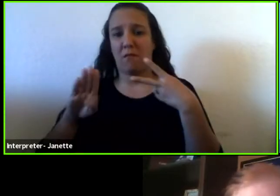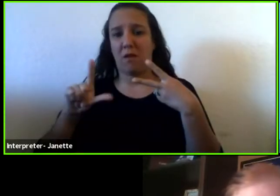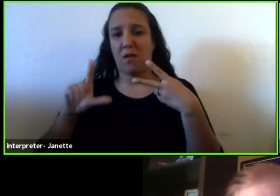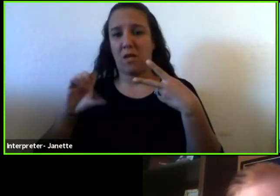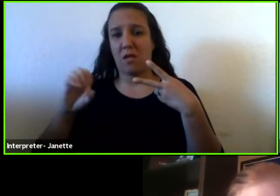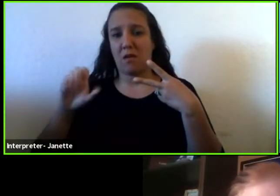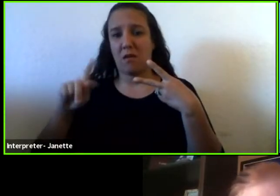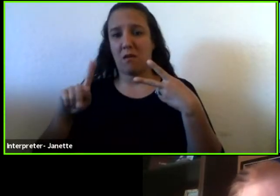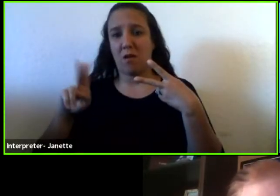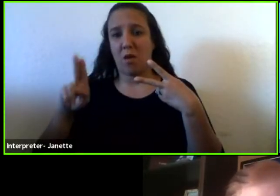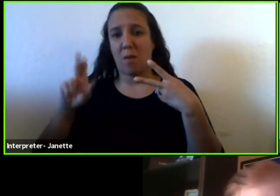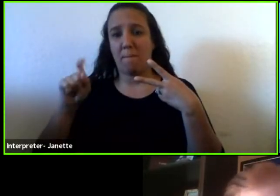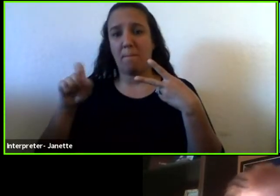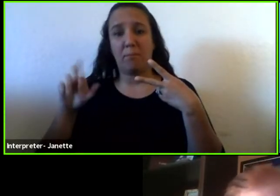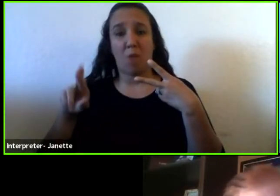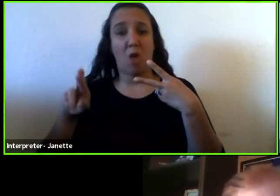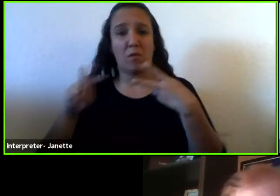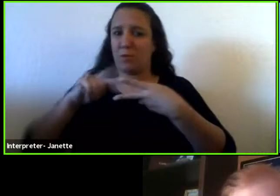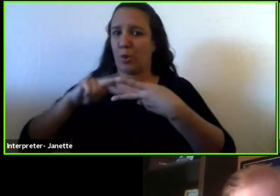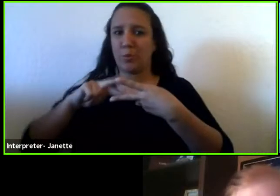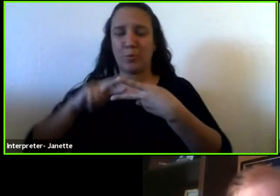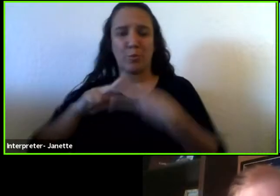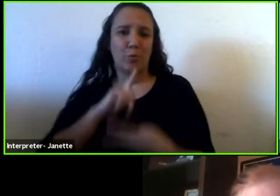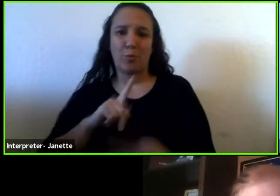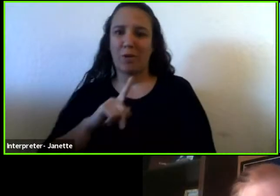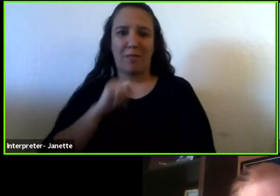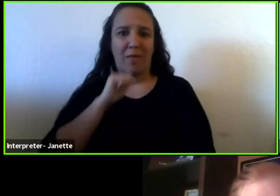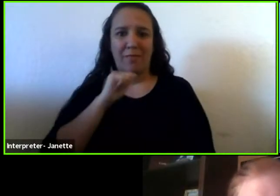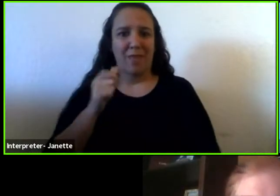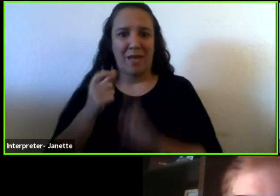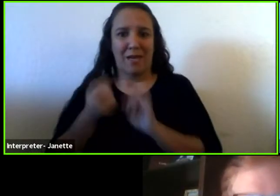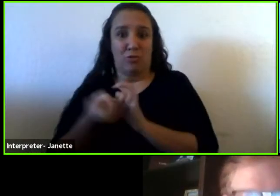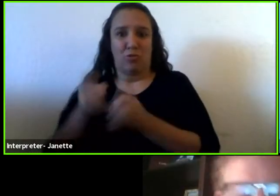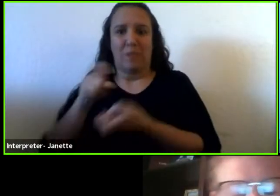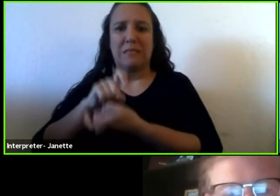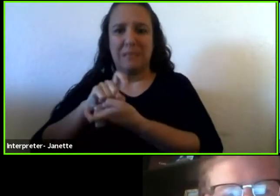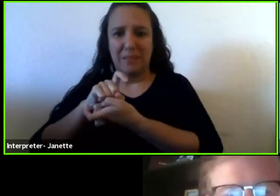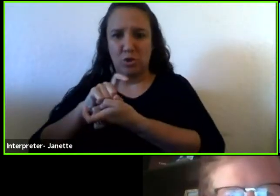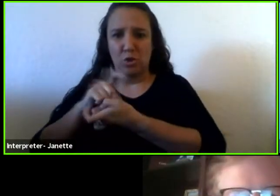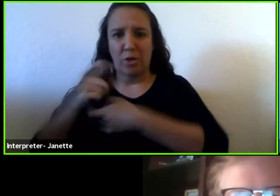companies that didn't make the transition into